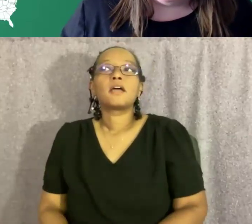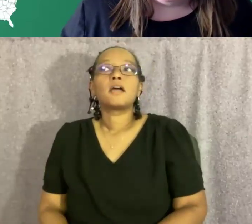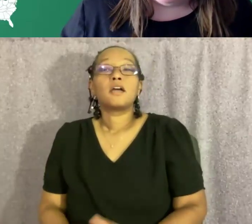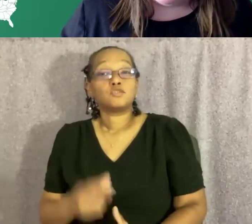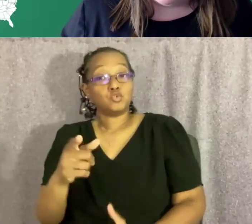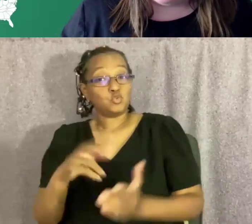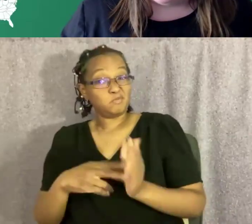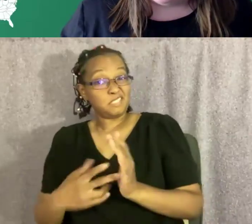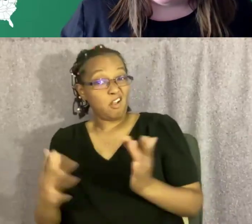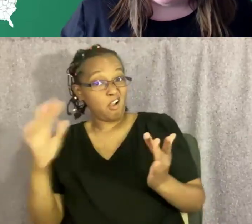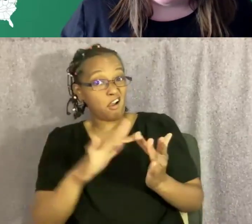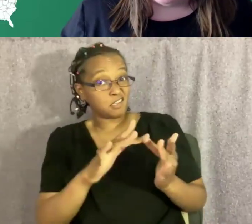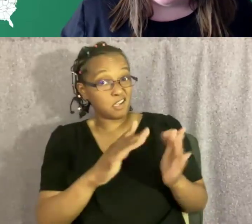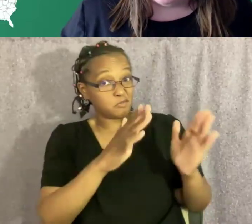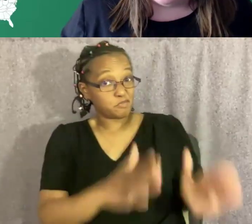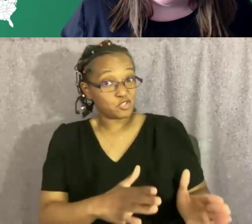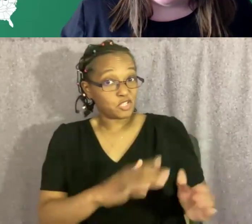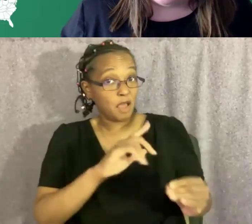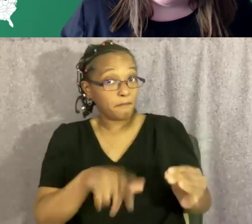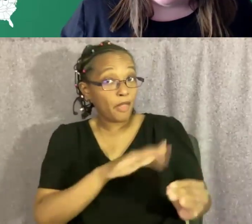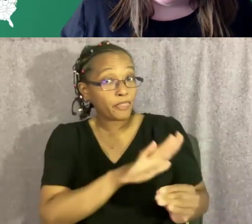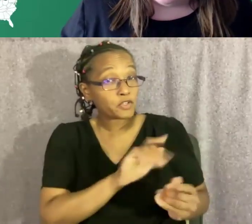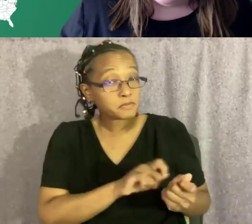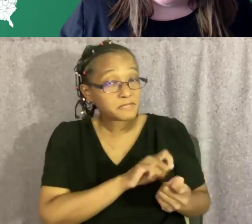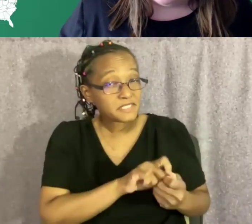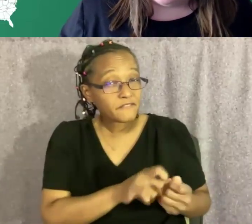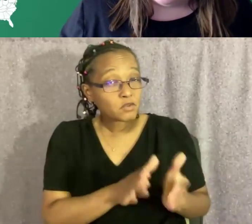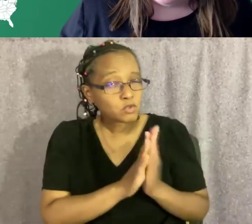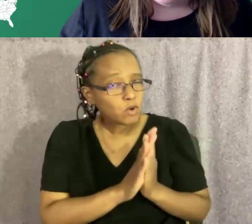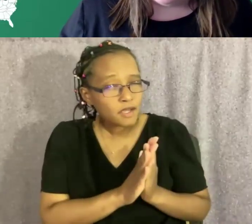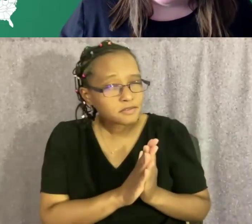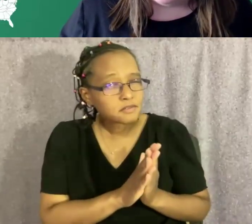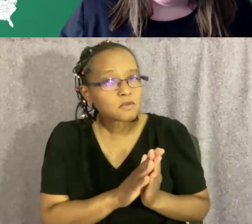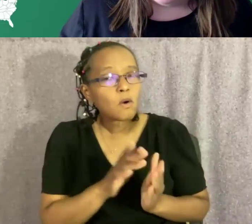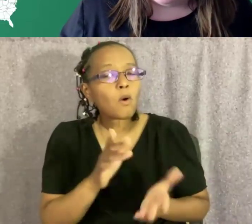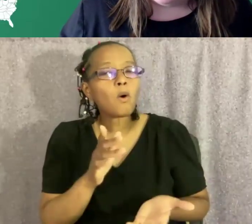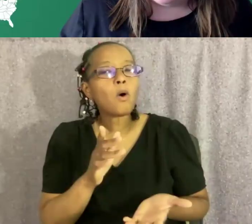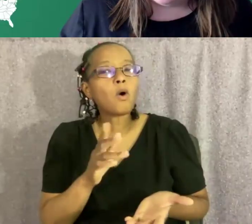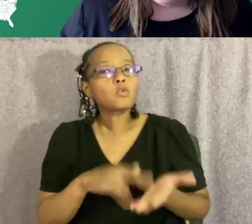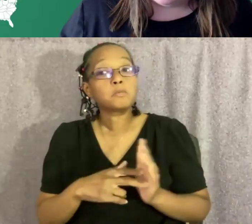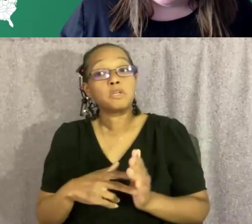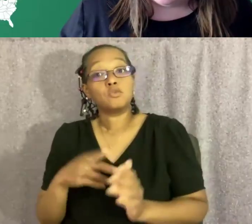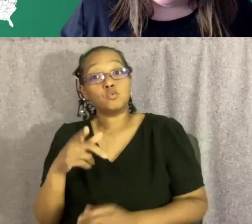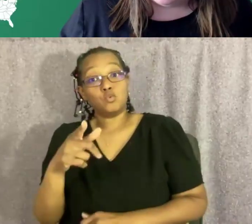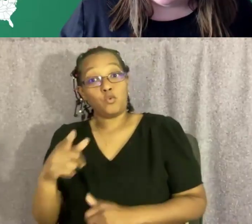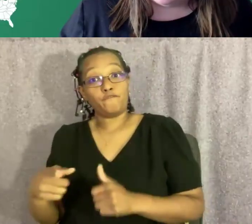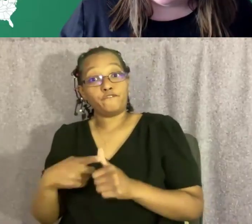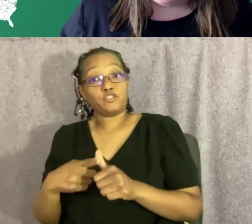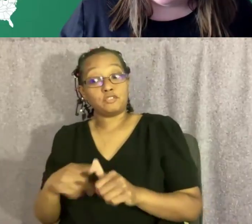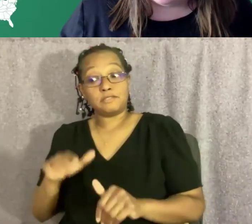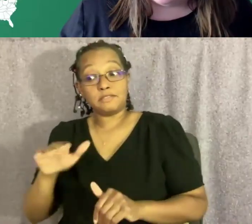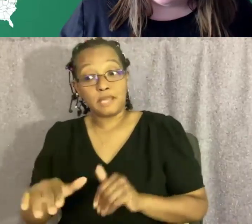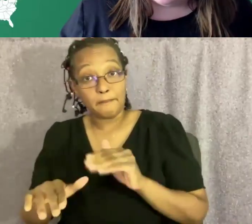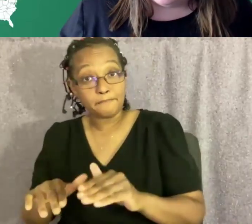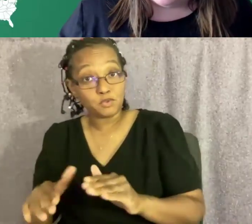with them in regard to a specific request, or do you make the first step in asking people